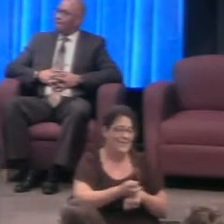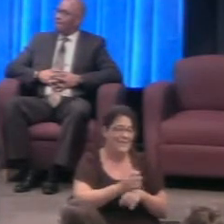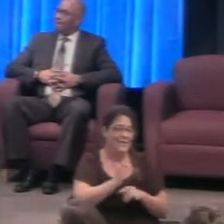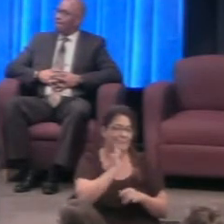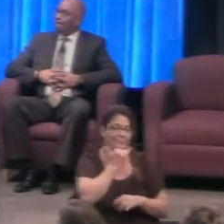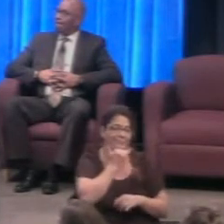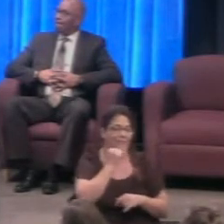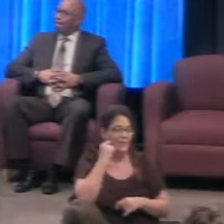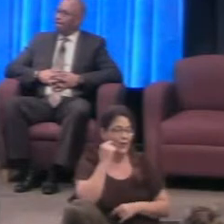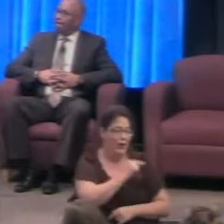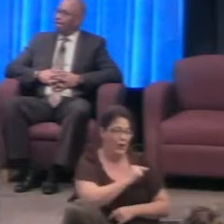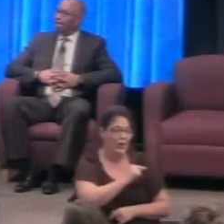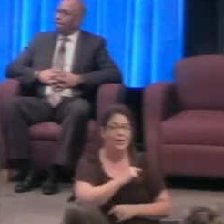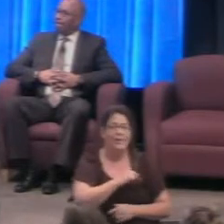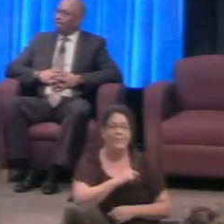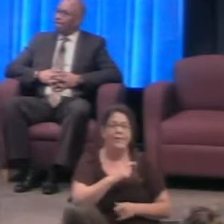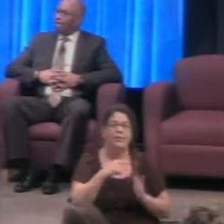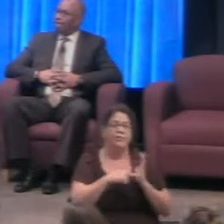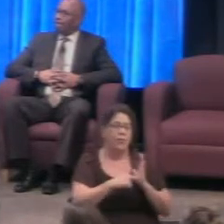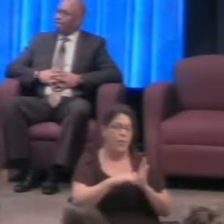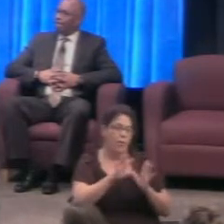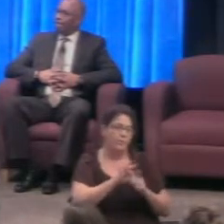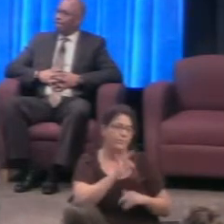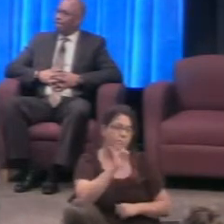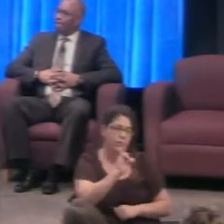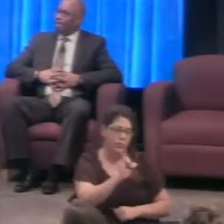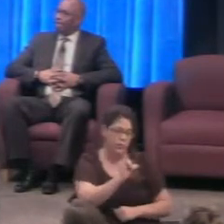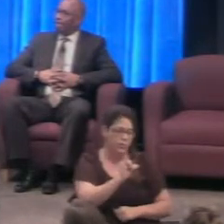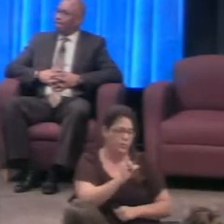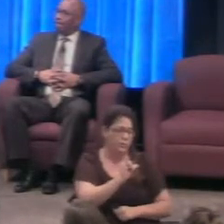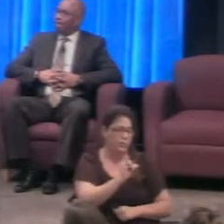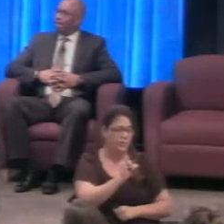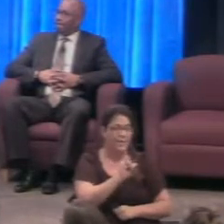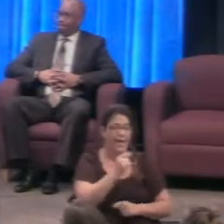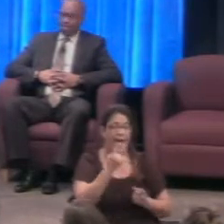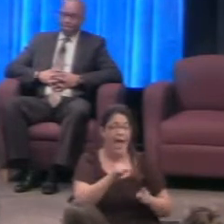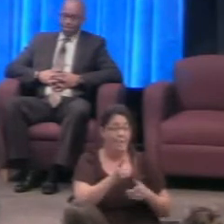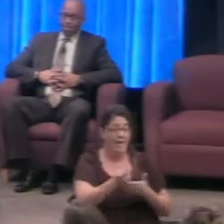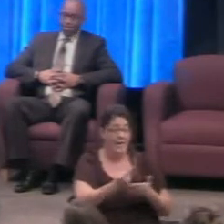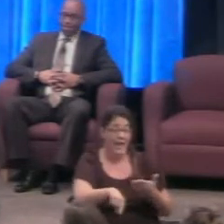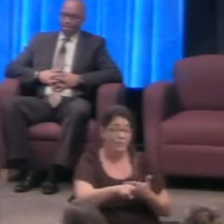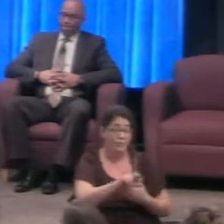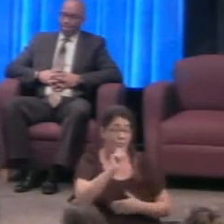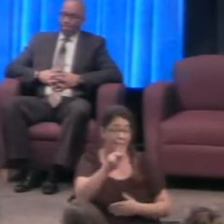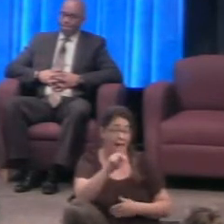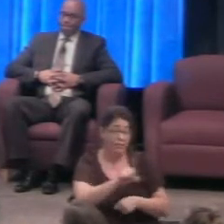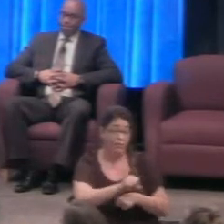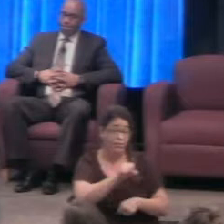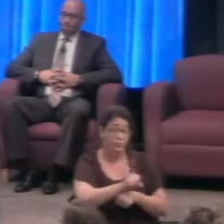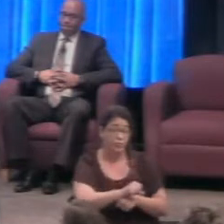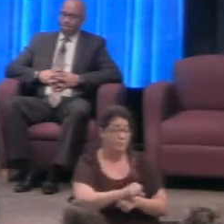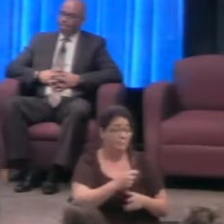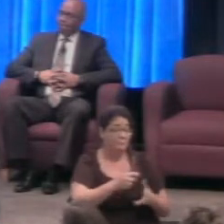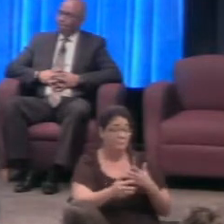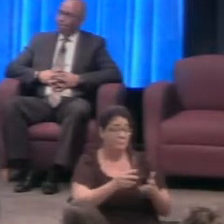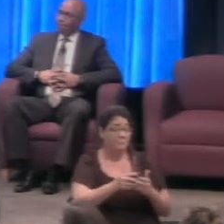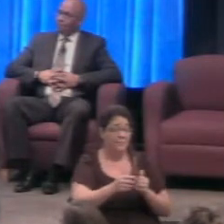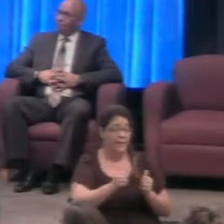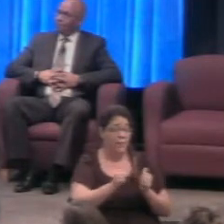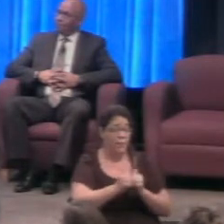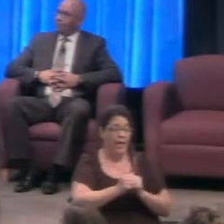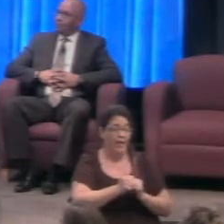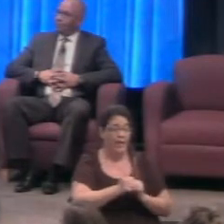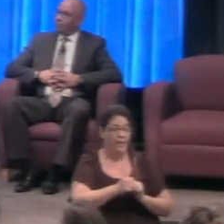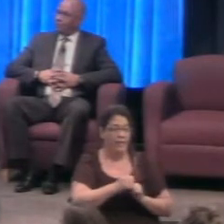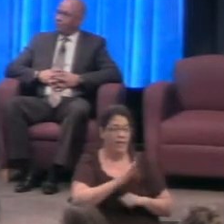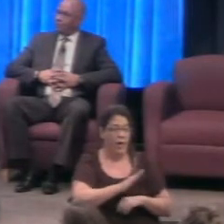accident, but that shows her spirit also. She was at work that next week, and even with pressing